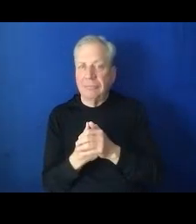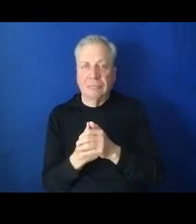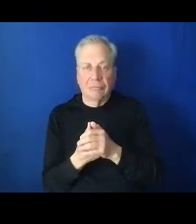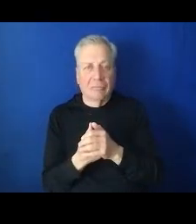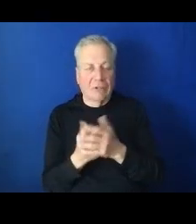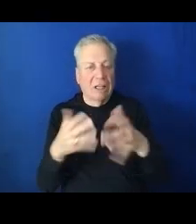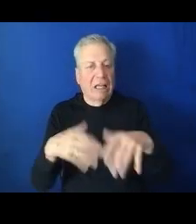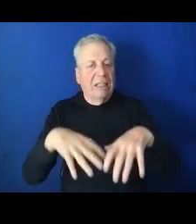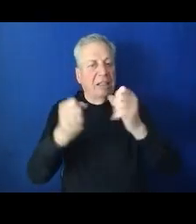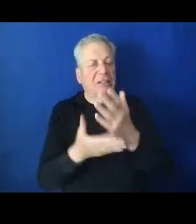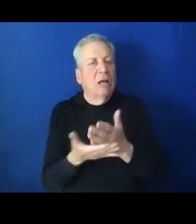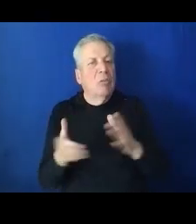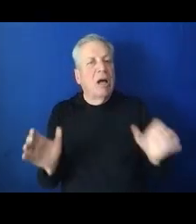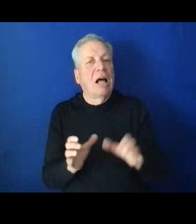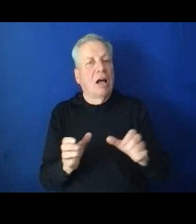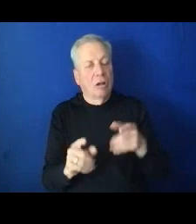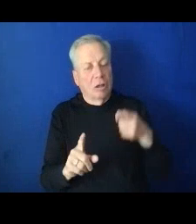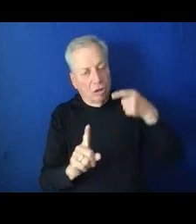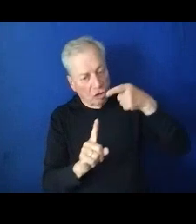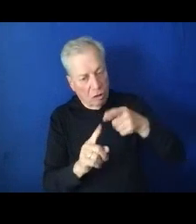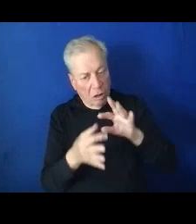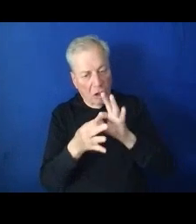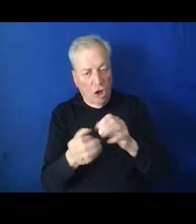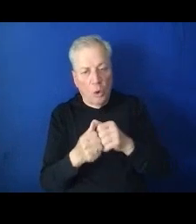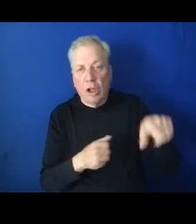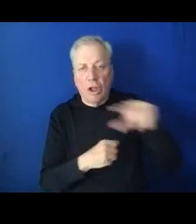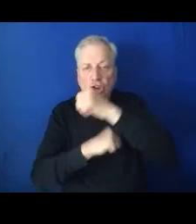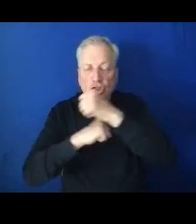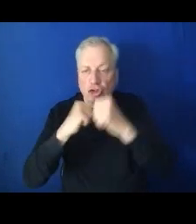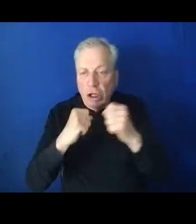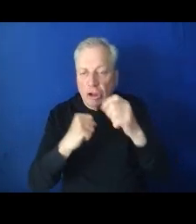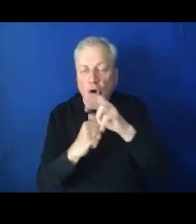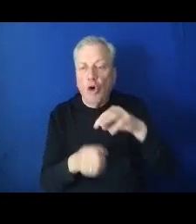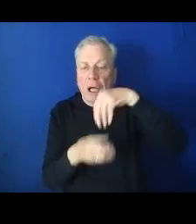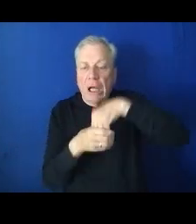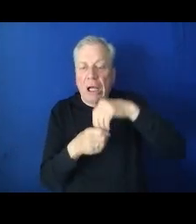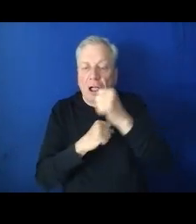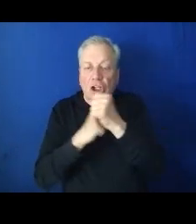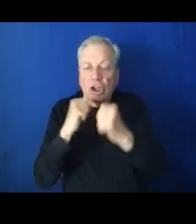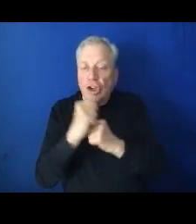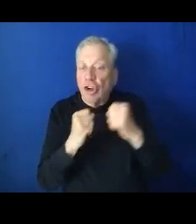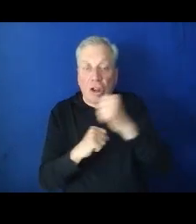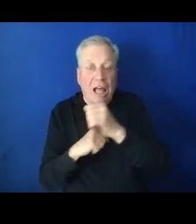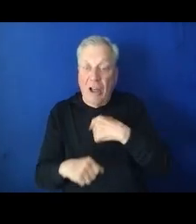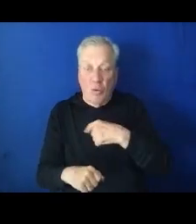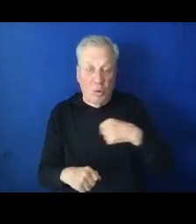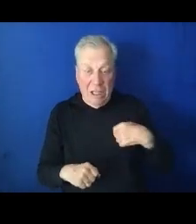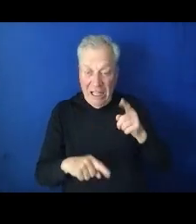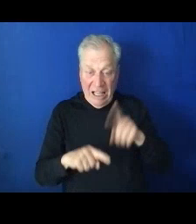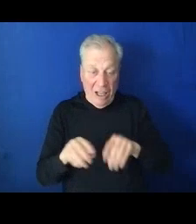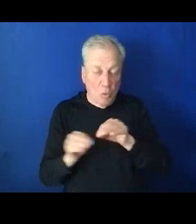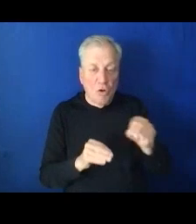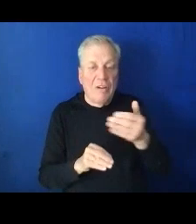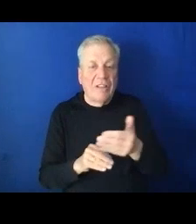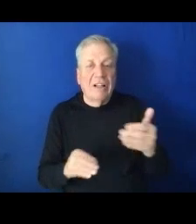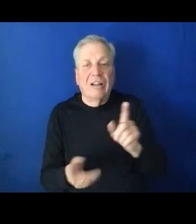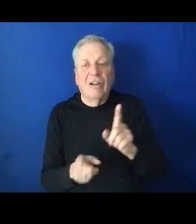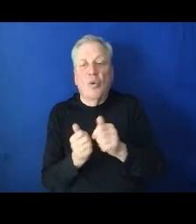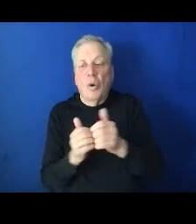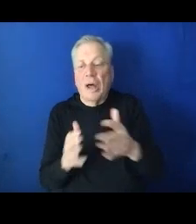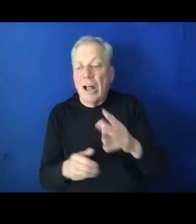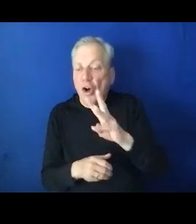taking some actions directly around the structures or other infrastructure that we can't move out of the way. You know, things without wheels or